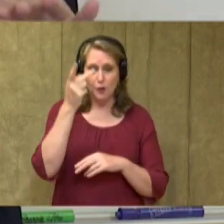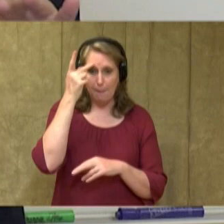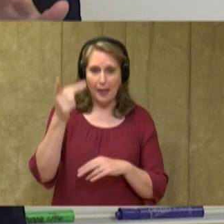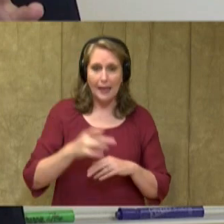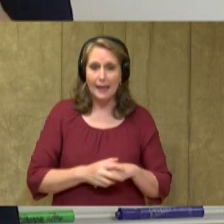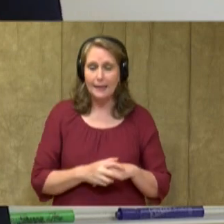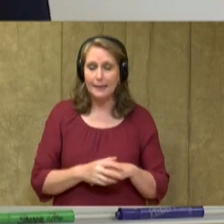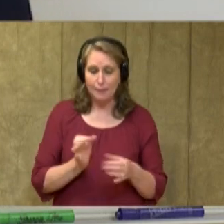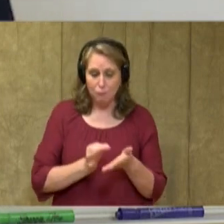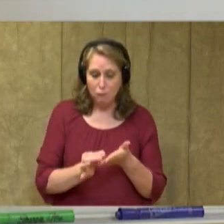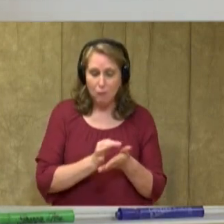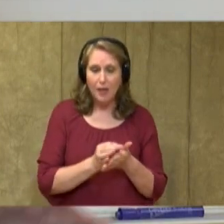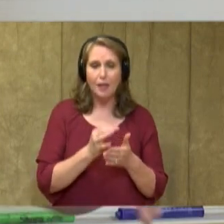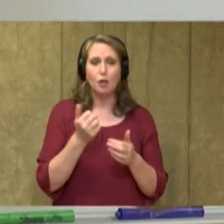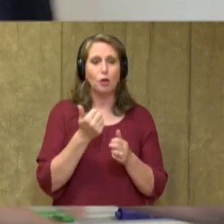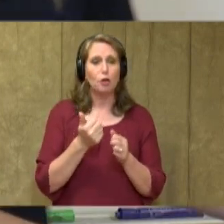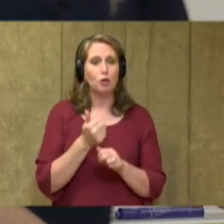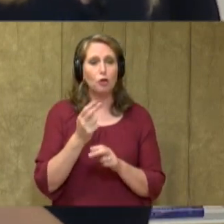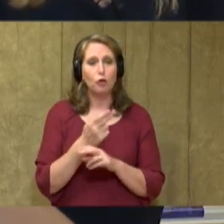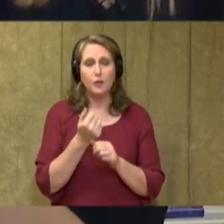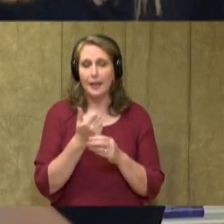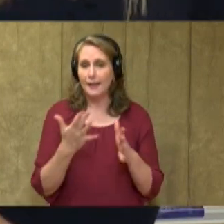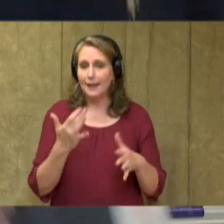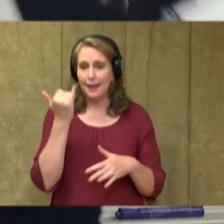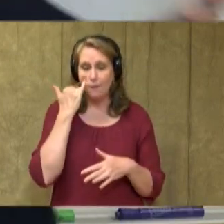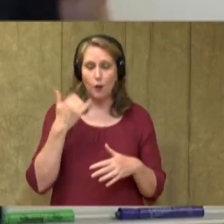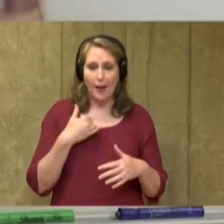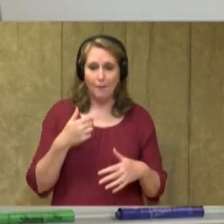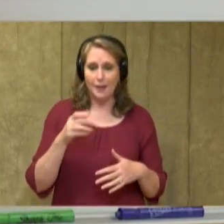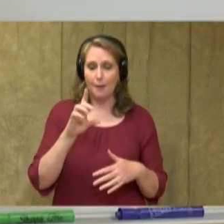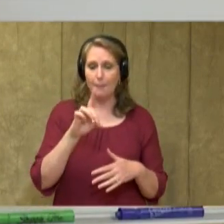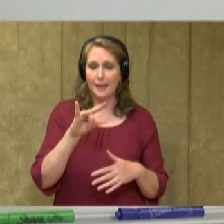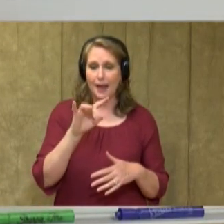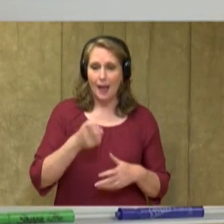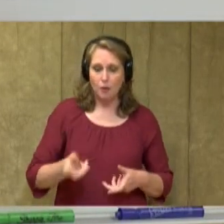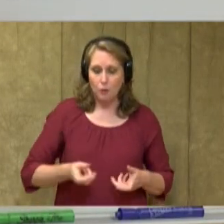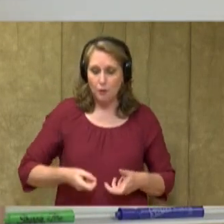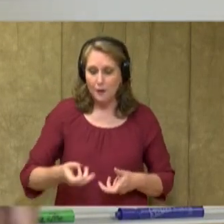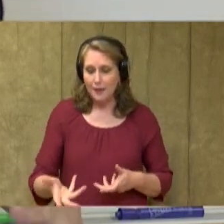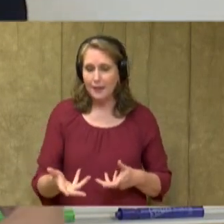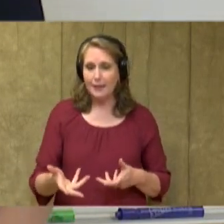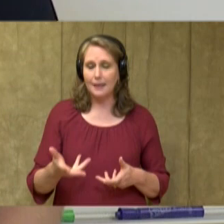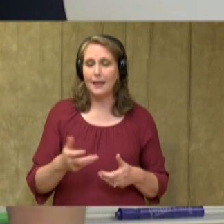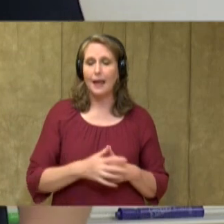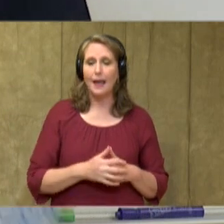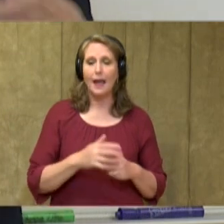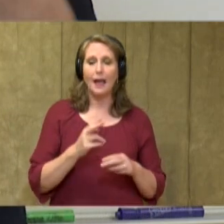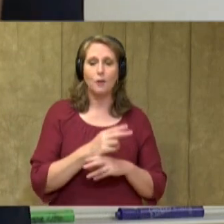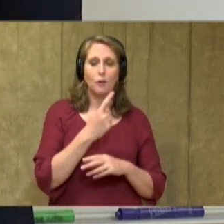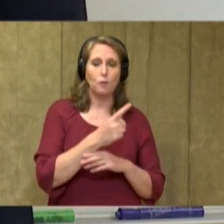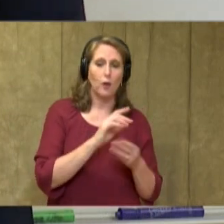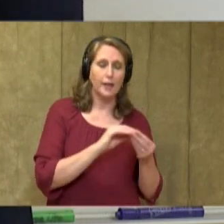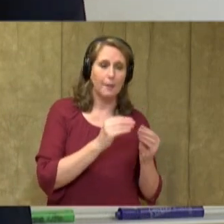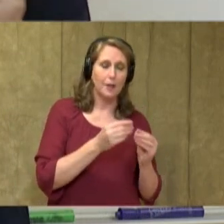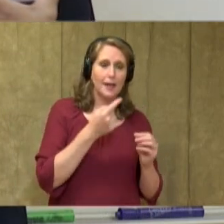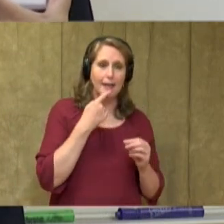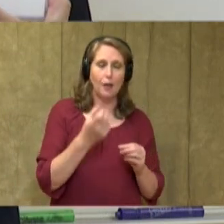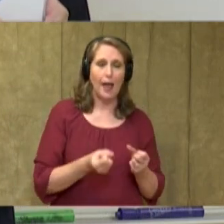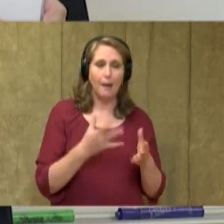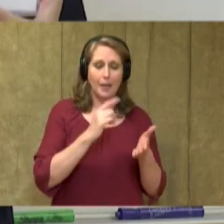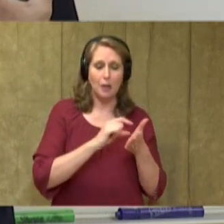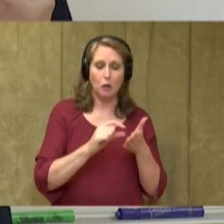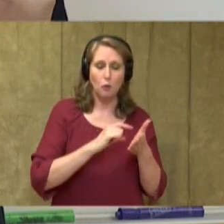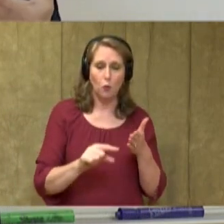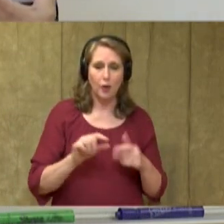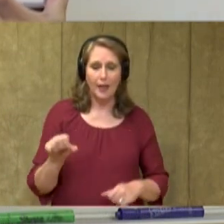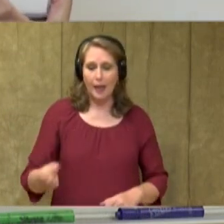can use anything like that to practice arrays. And if you have some dice, you can roll your dice and you can use one number to tell you how many rows